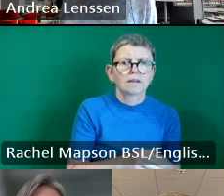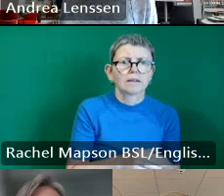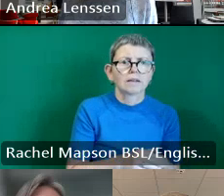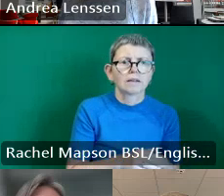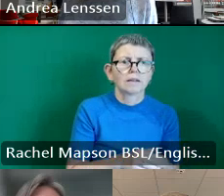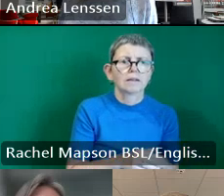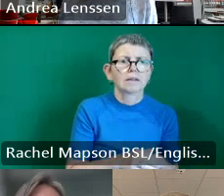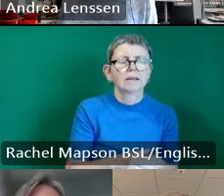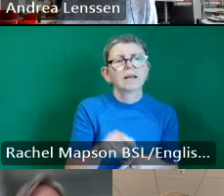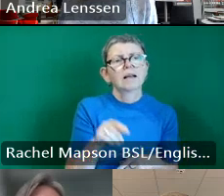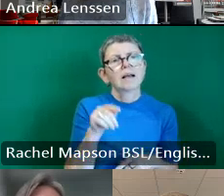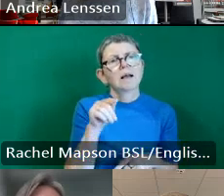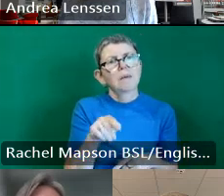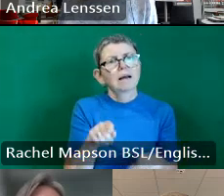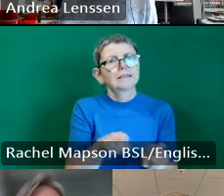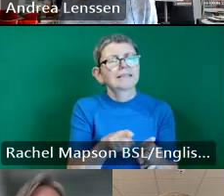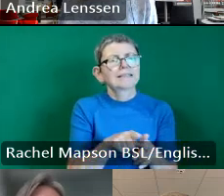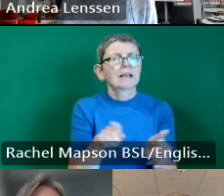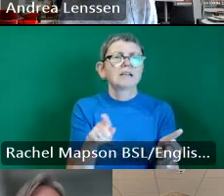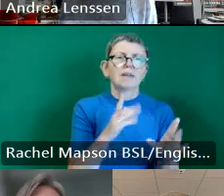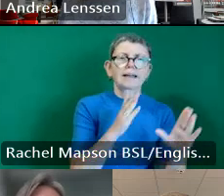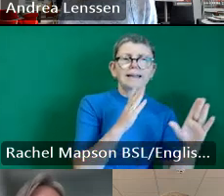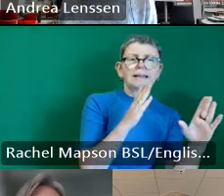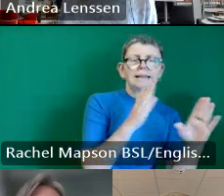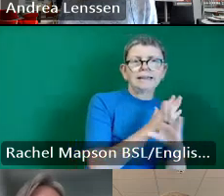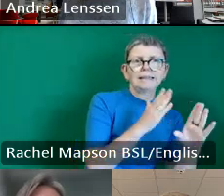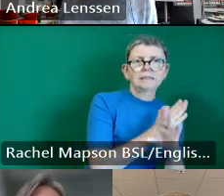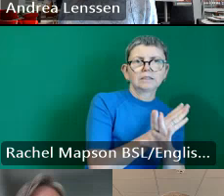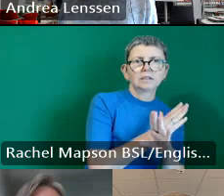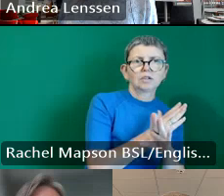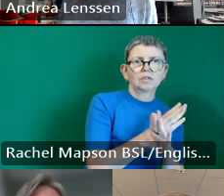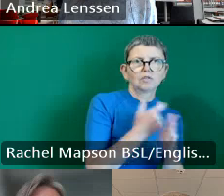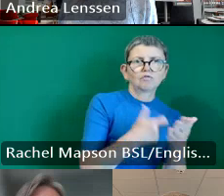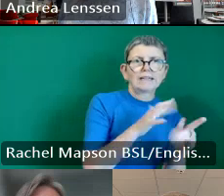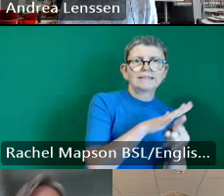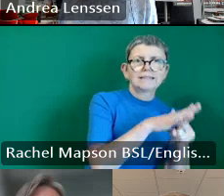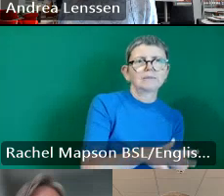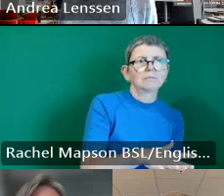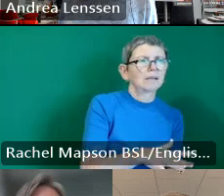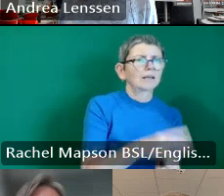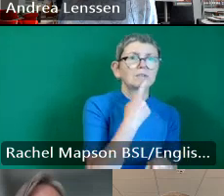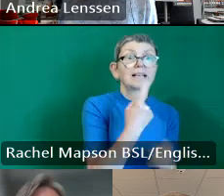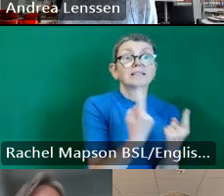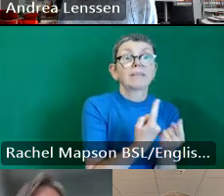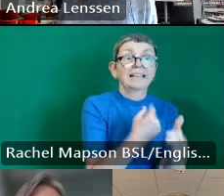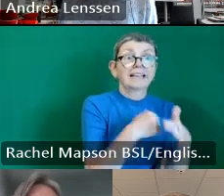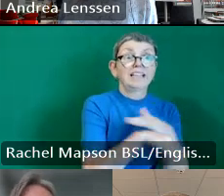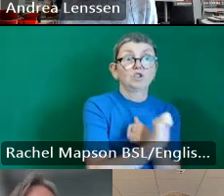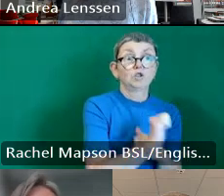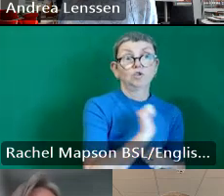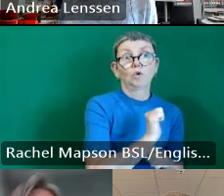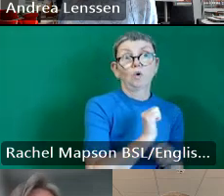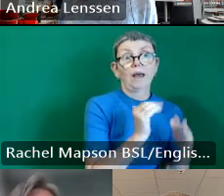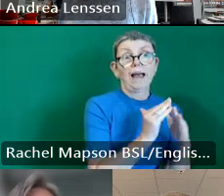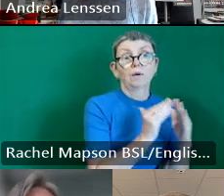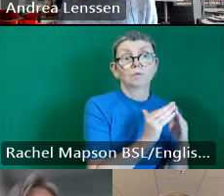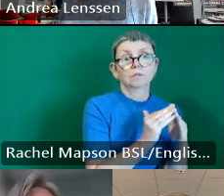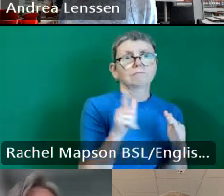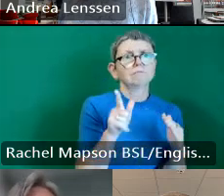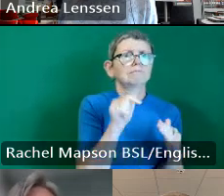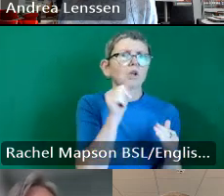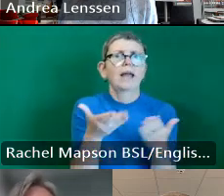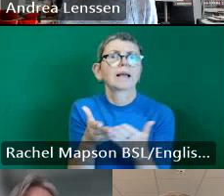backstage racism versus front stage where, you're in front of everybody and you may say something racist. So the students took these journals